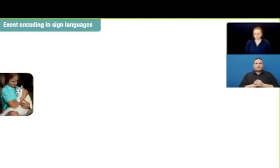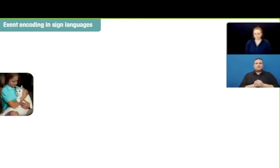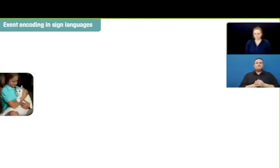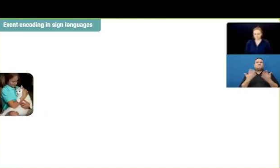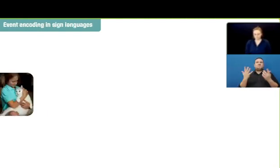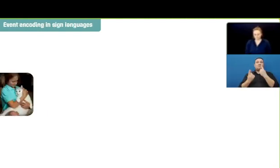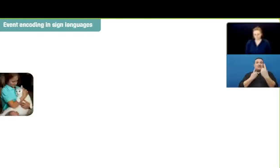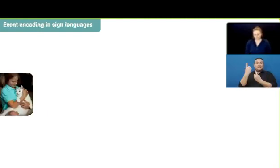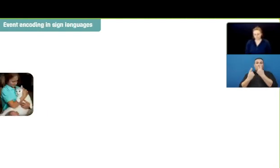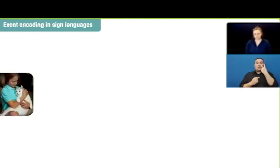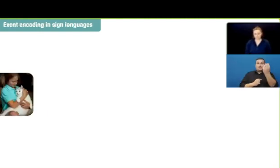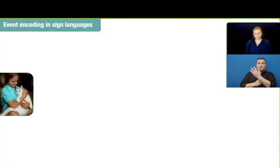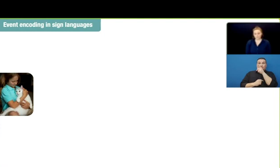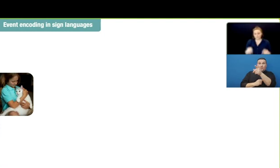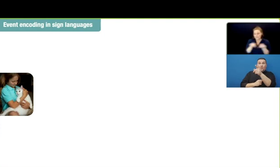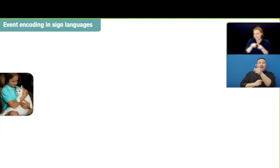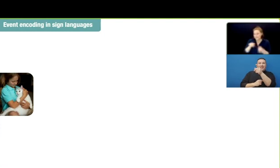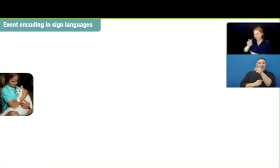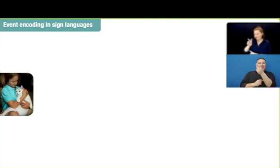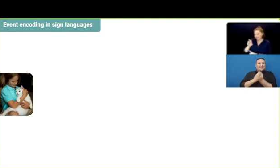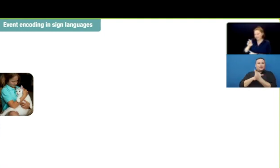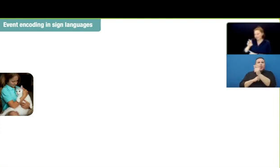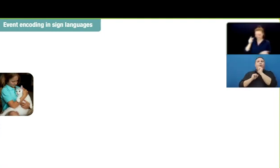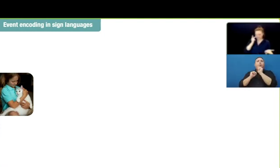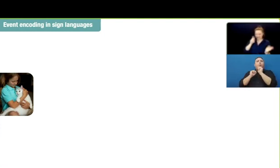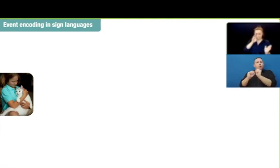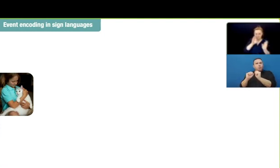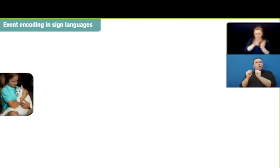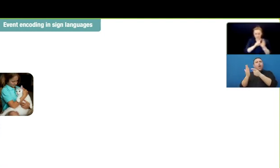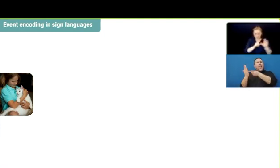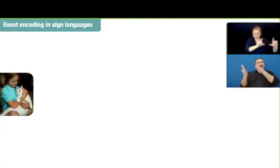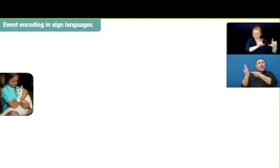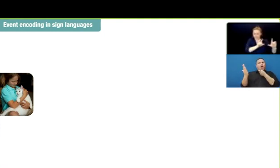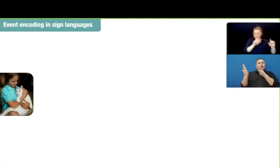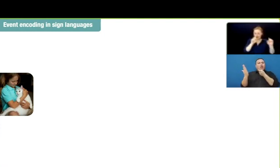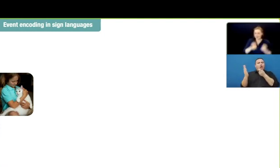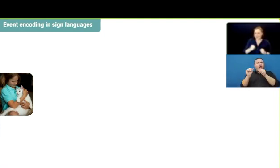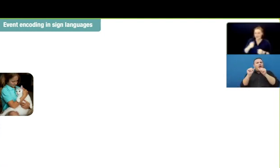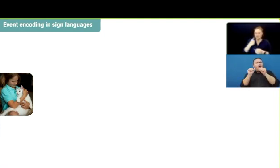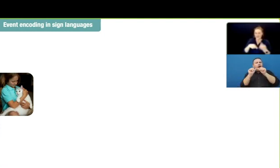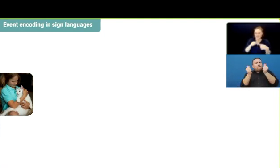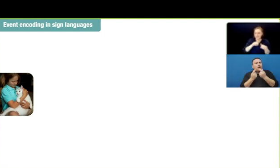The same event, such as the one we see on the screen, can be encoded in different ways in sign languages.